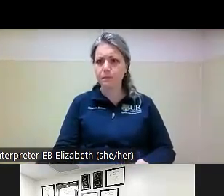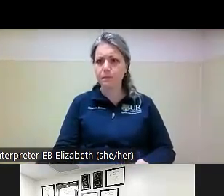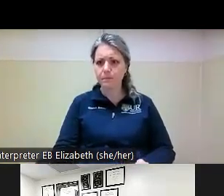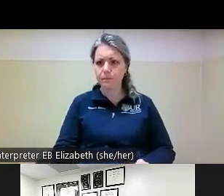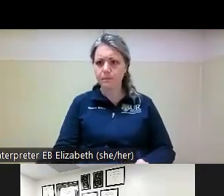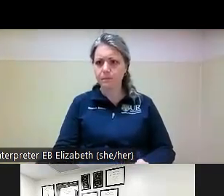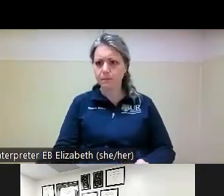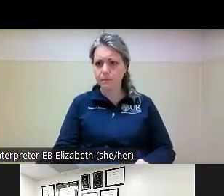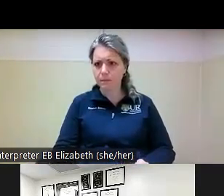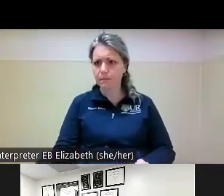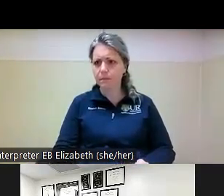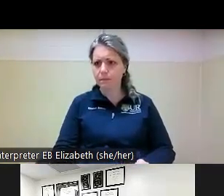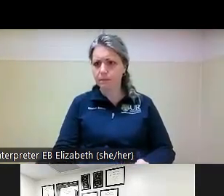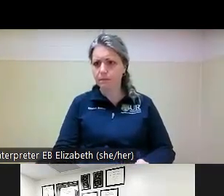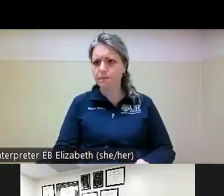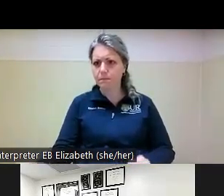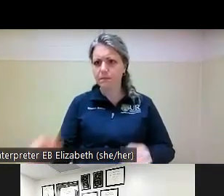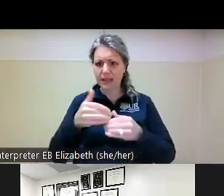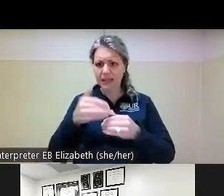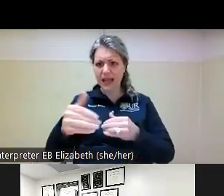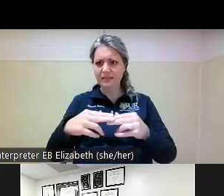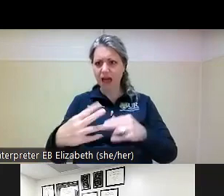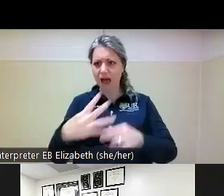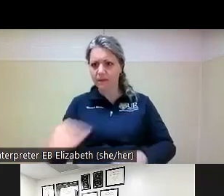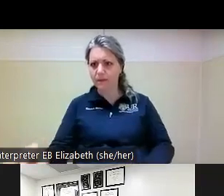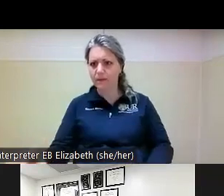The next slide.